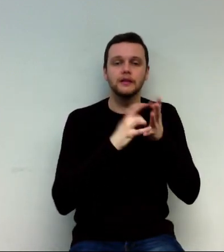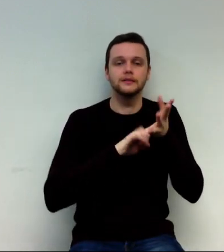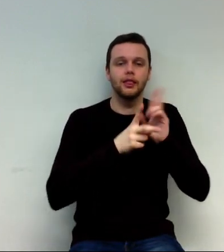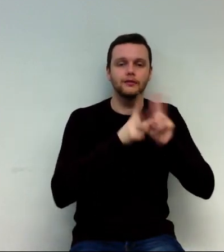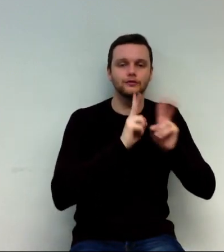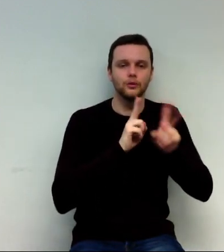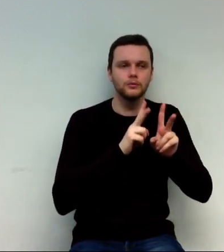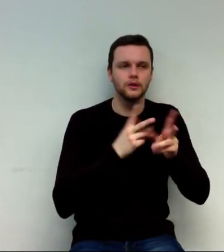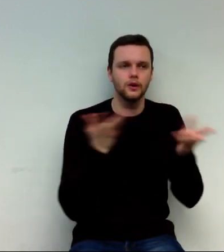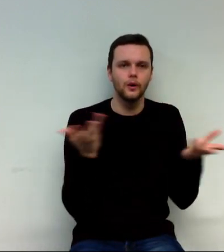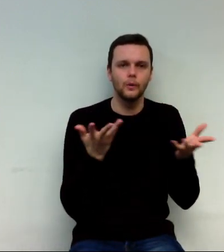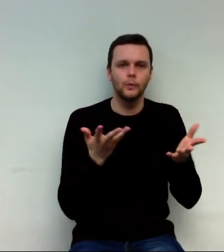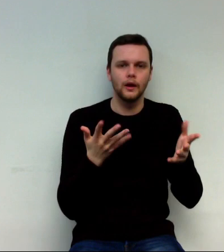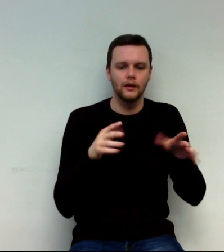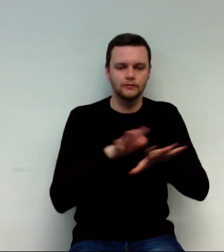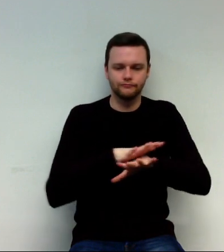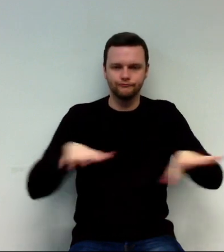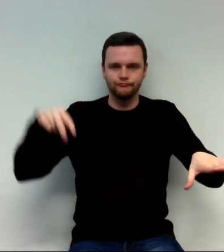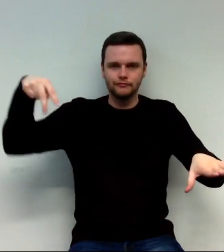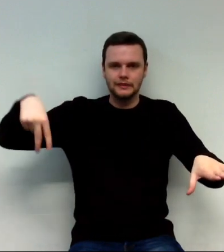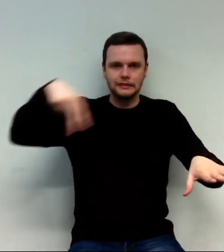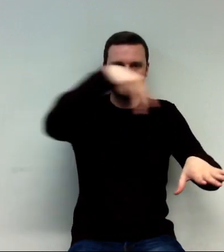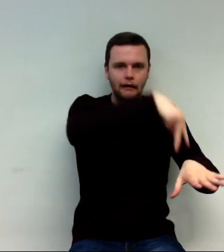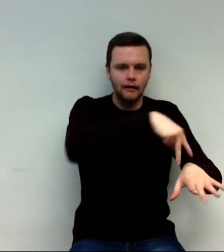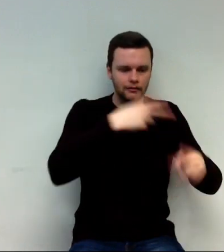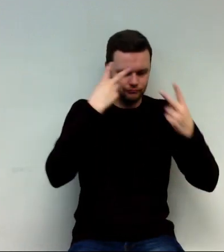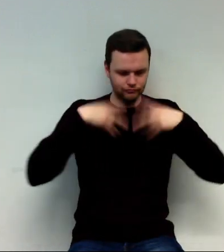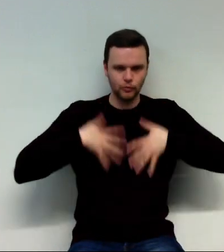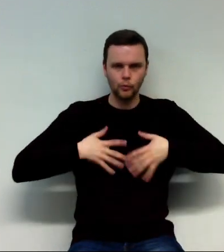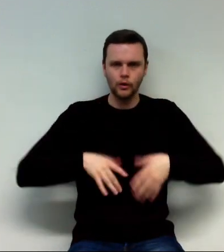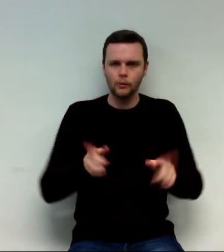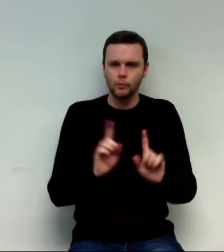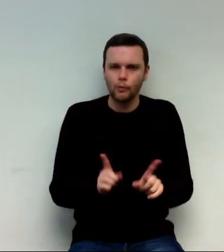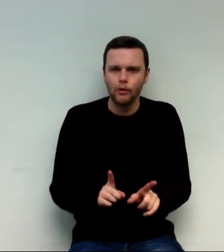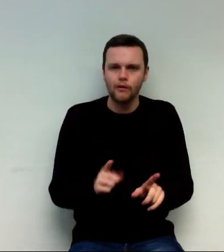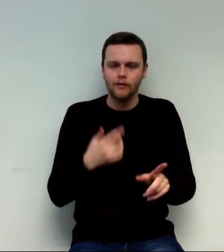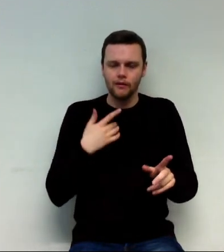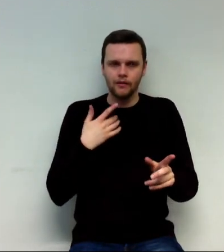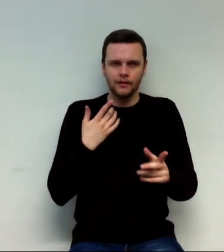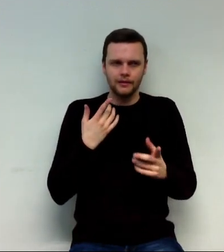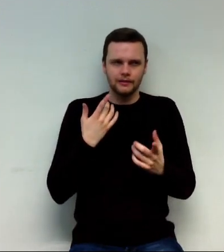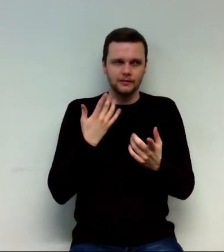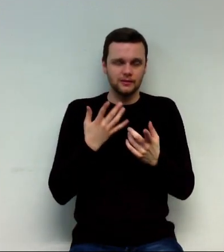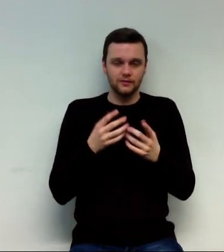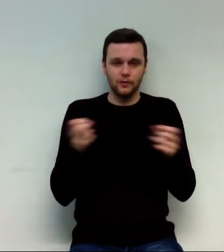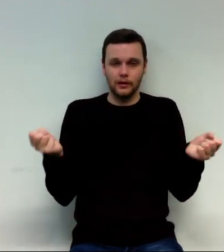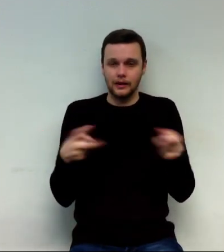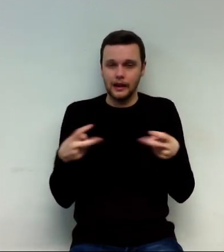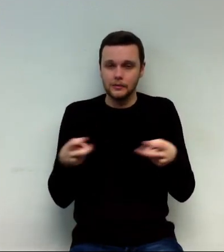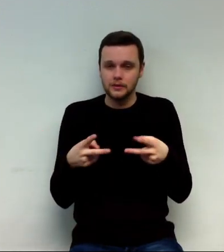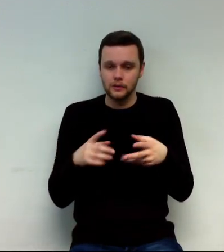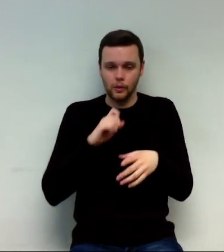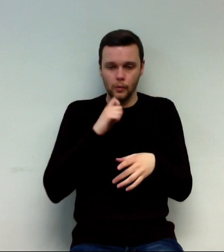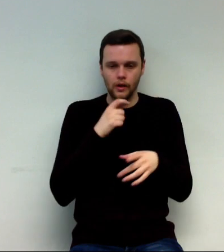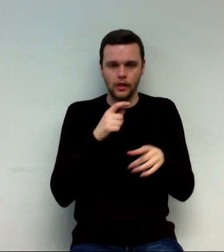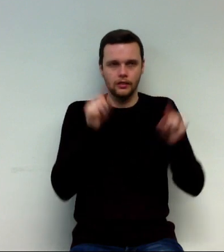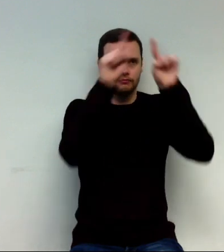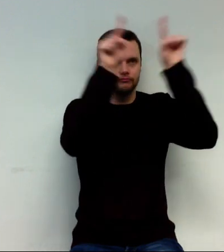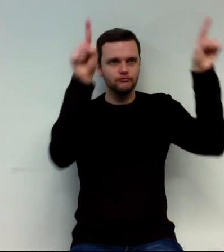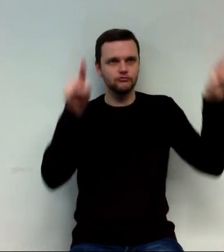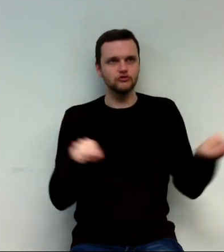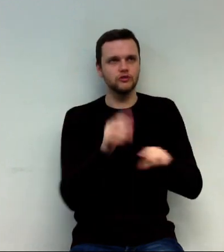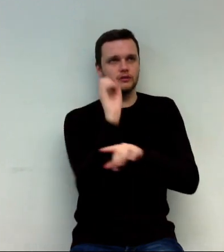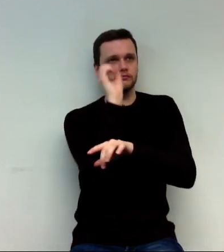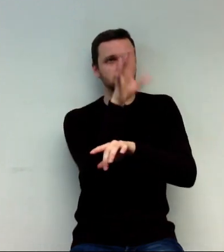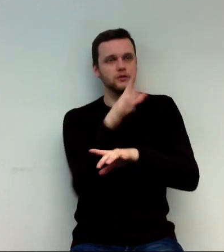to be standing? What will they be wearing? Just for captioning, will it be on an LED screen? Will it